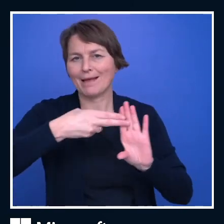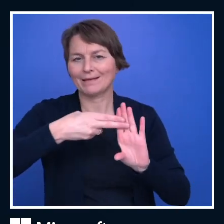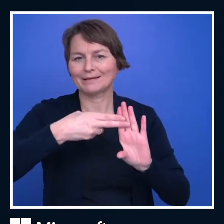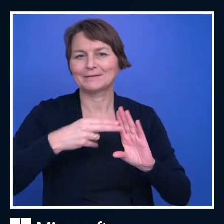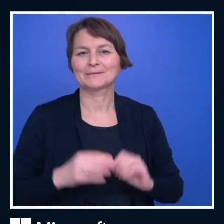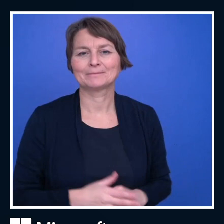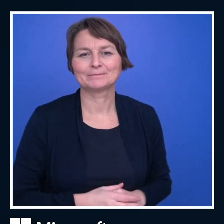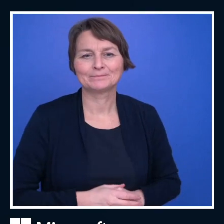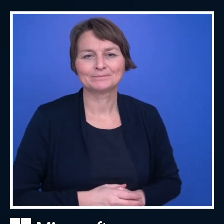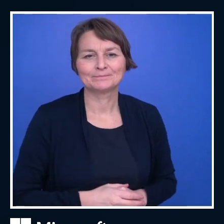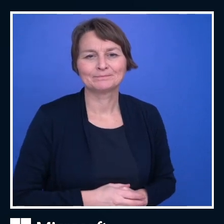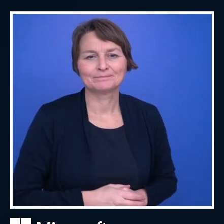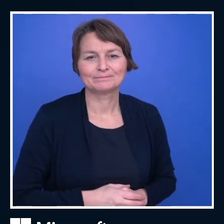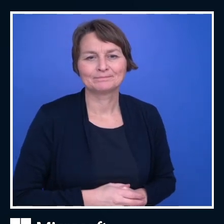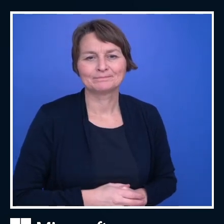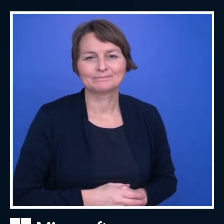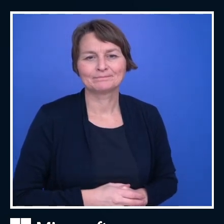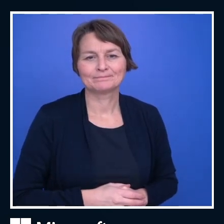Yep.